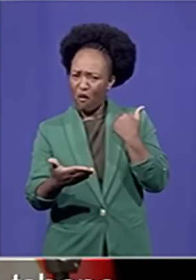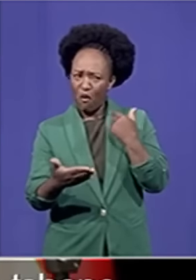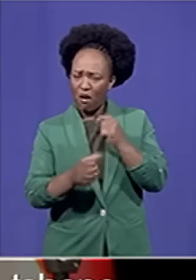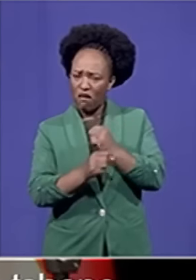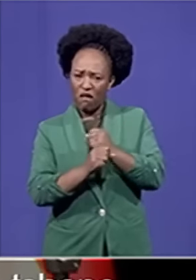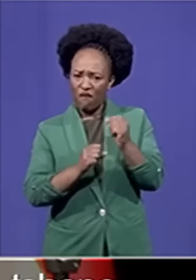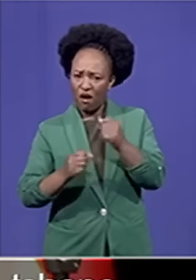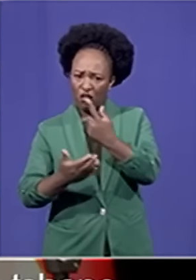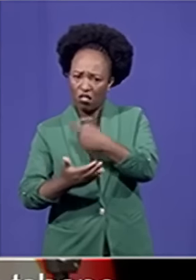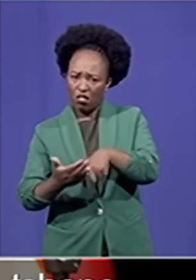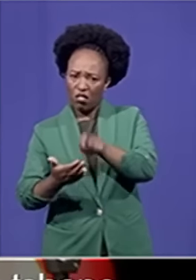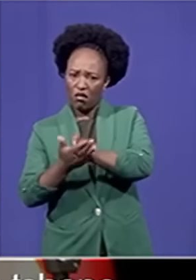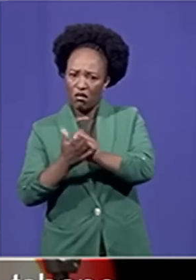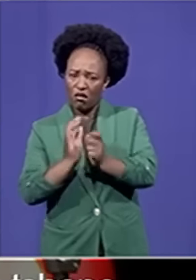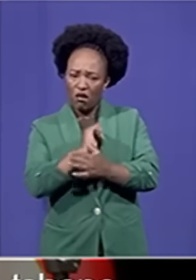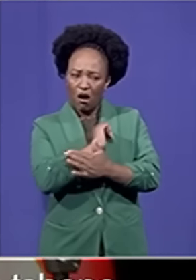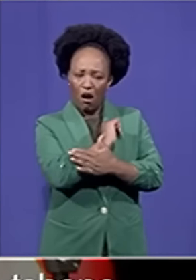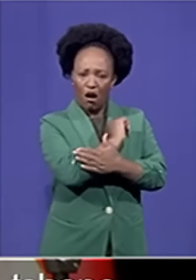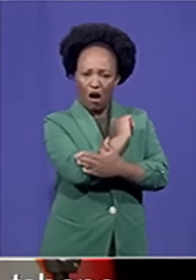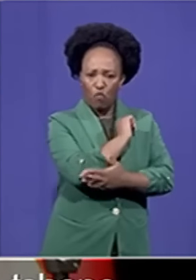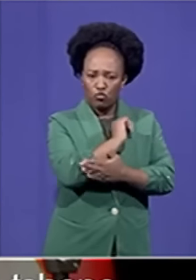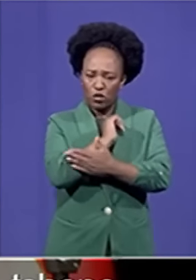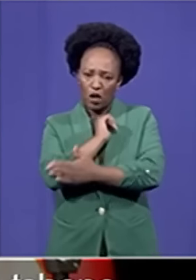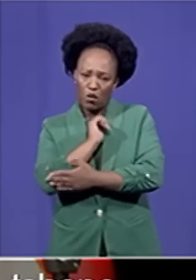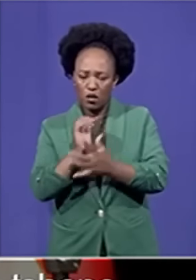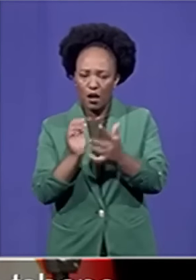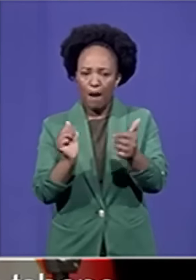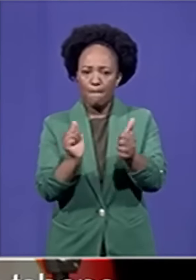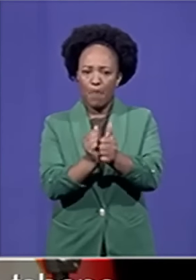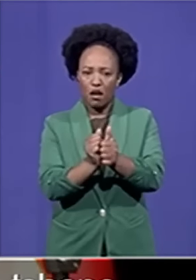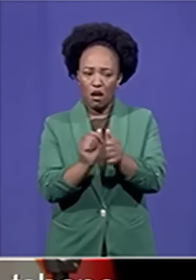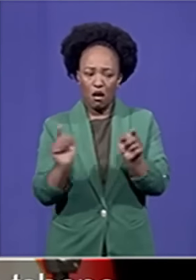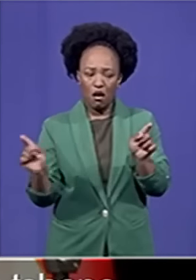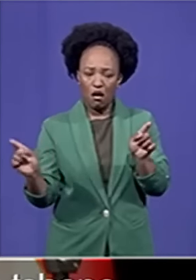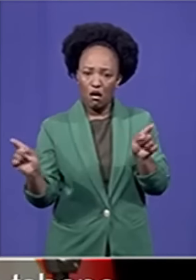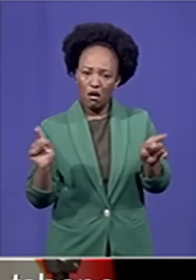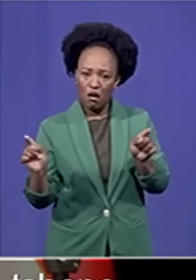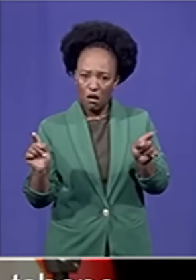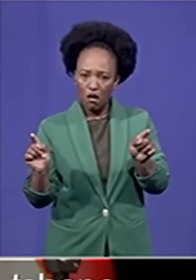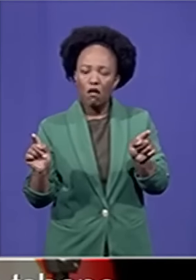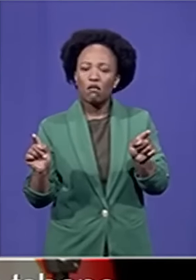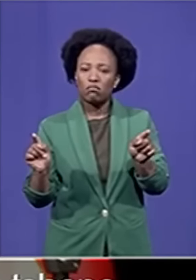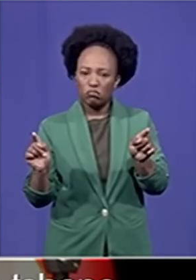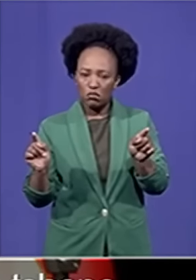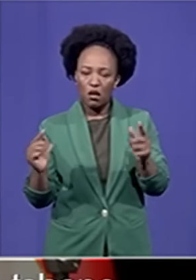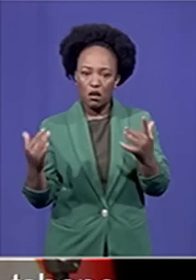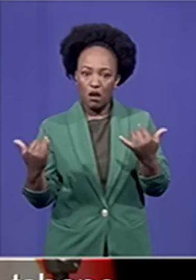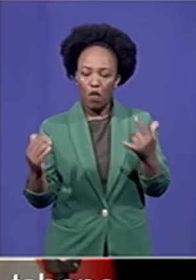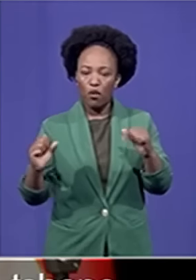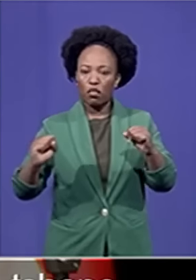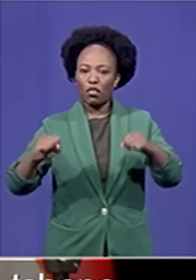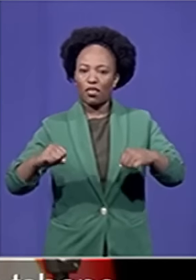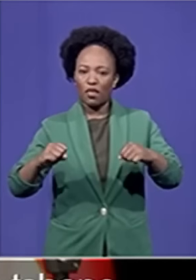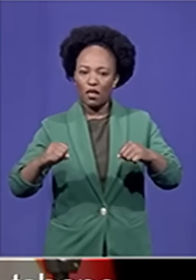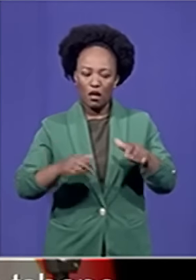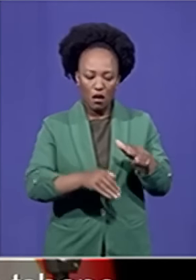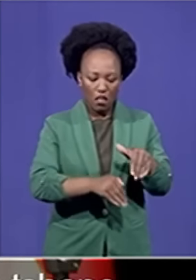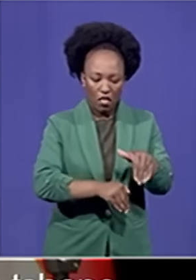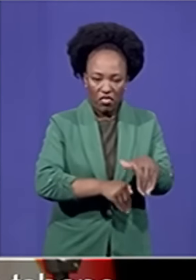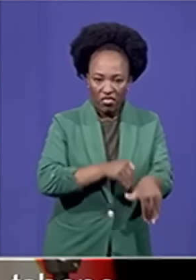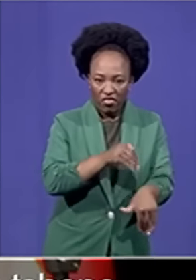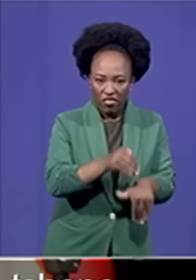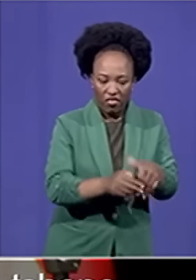two partners agree that we are no longer going to rely on extracting minerals only. We will